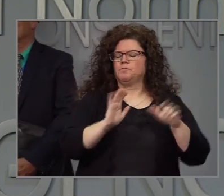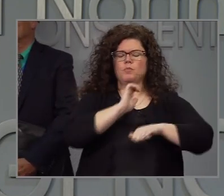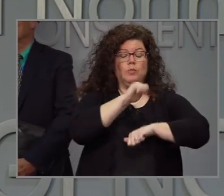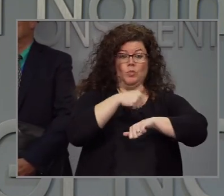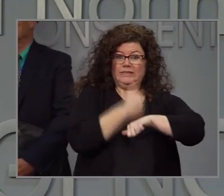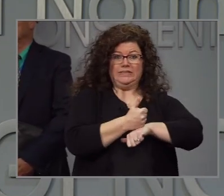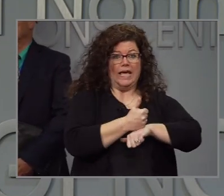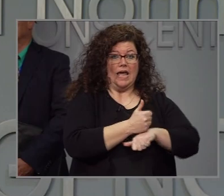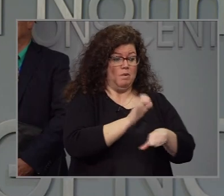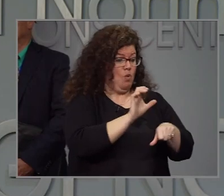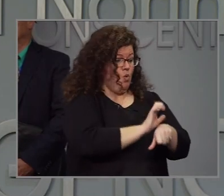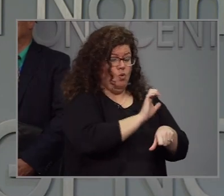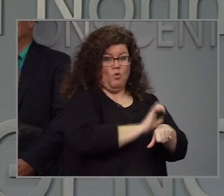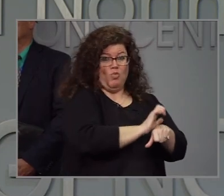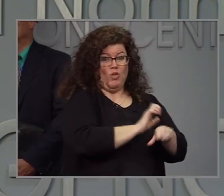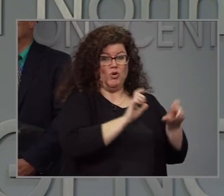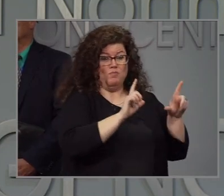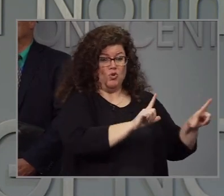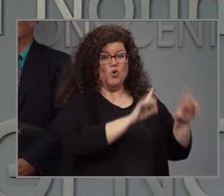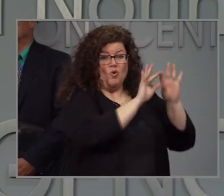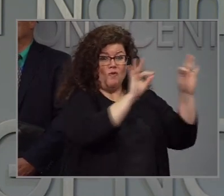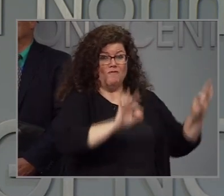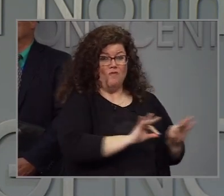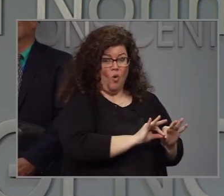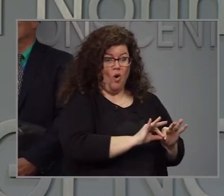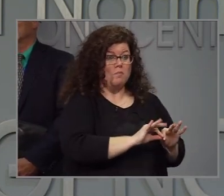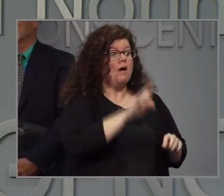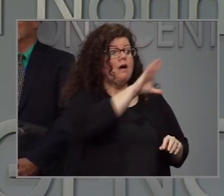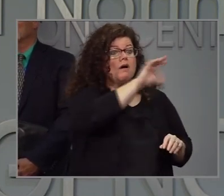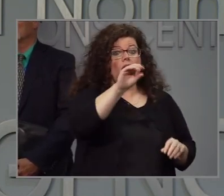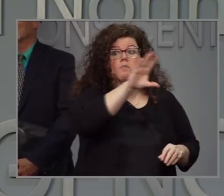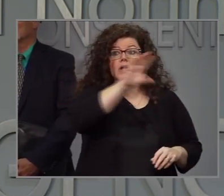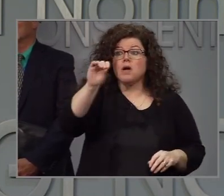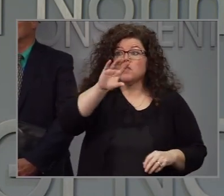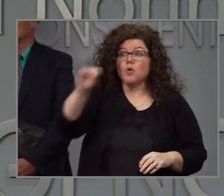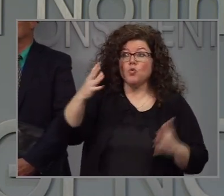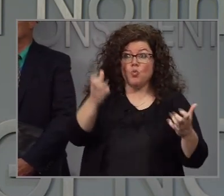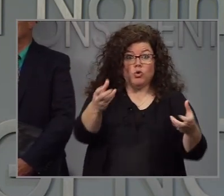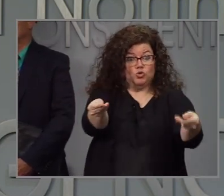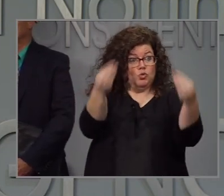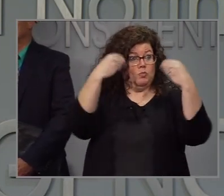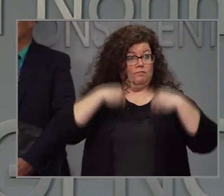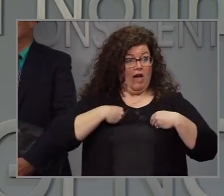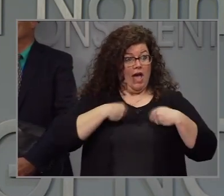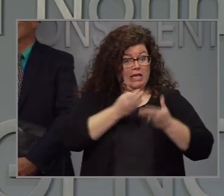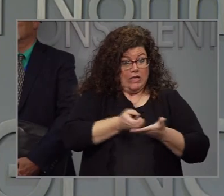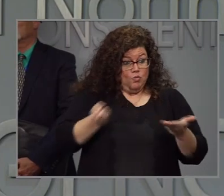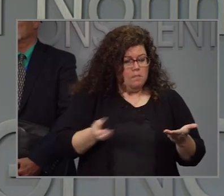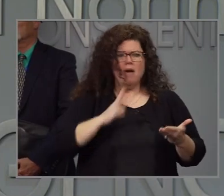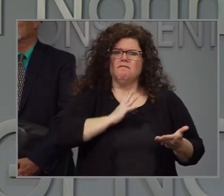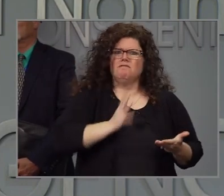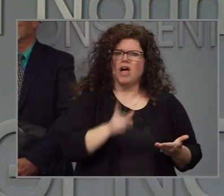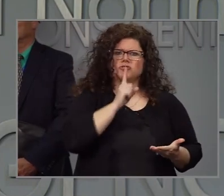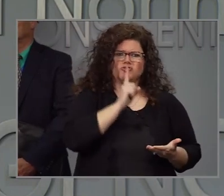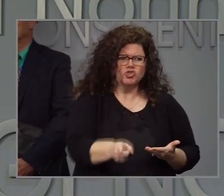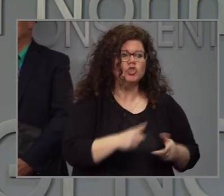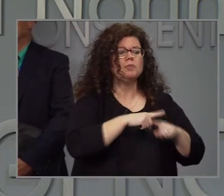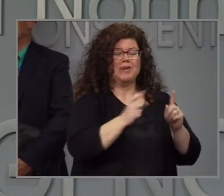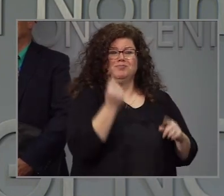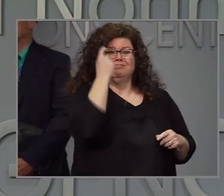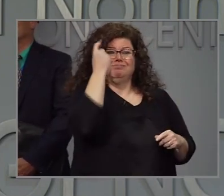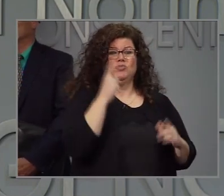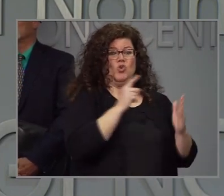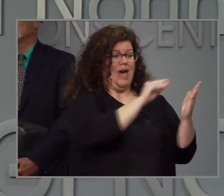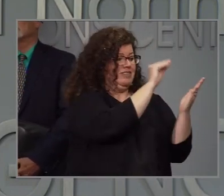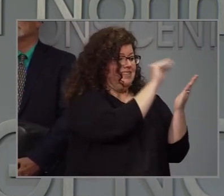review specifications for the items that we need and to provide their certifications. This is how the